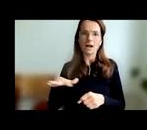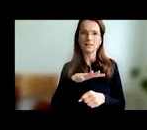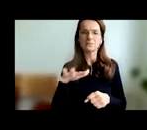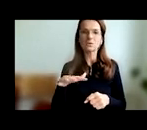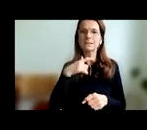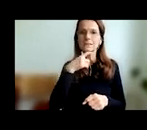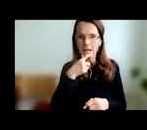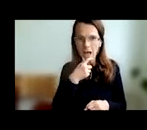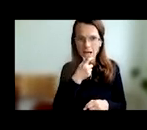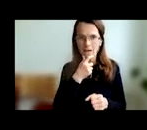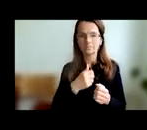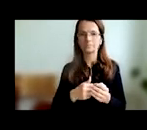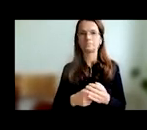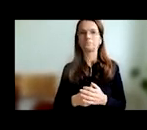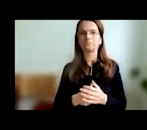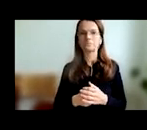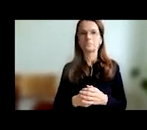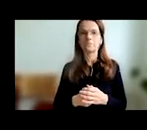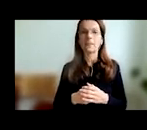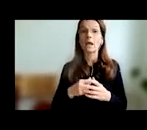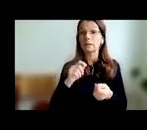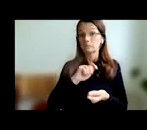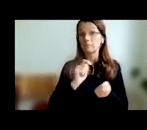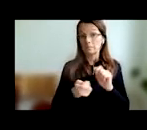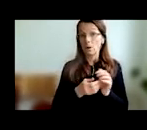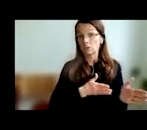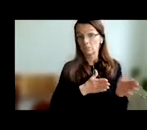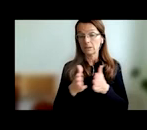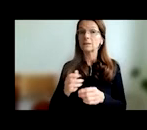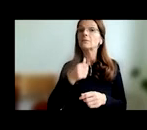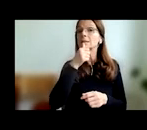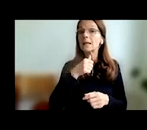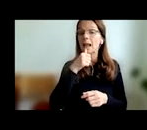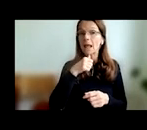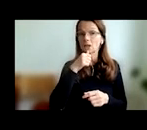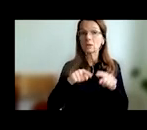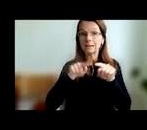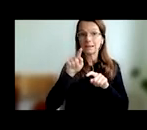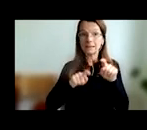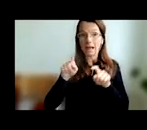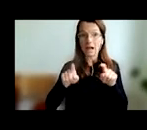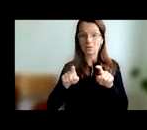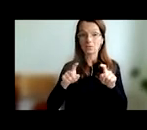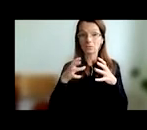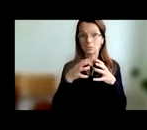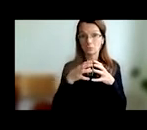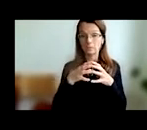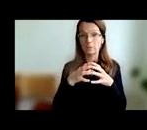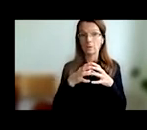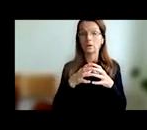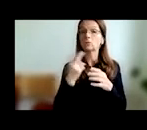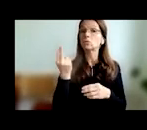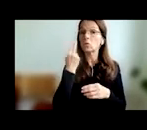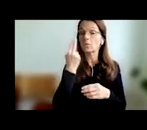also opportunities on the labor market. There is a shortage of